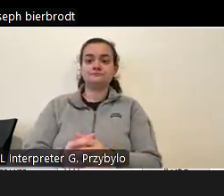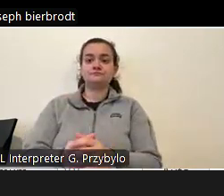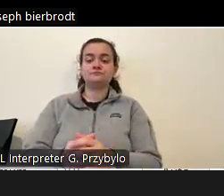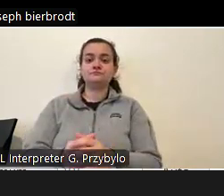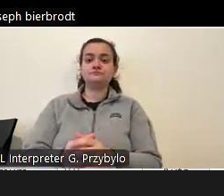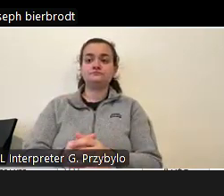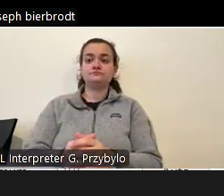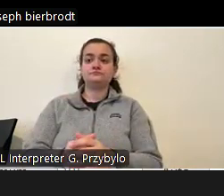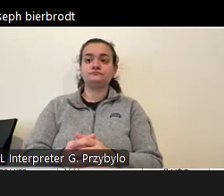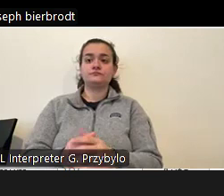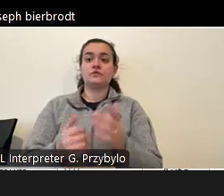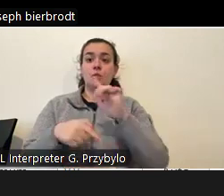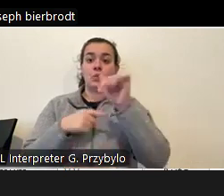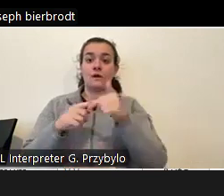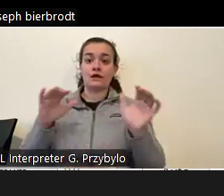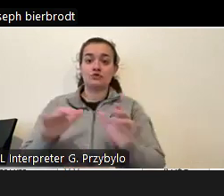And when I do that,